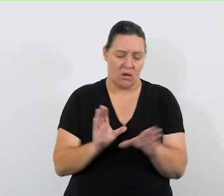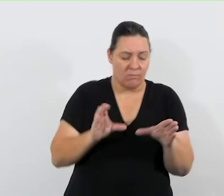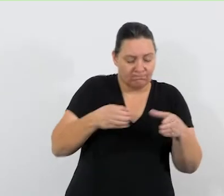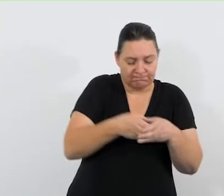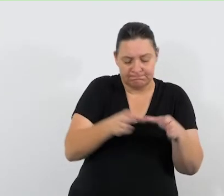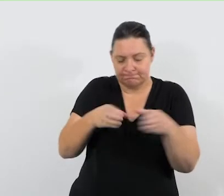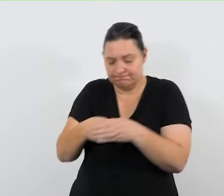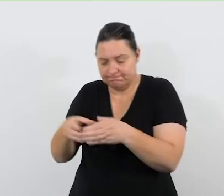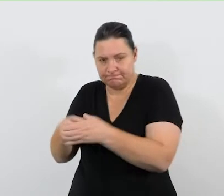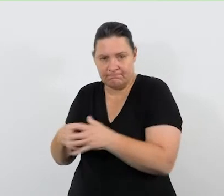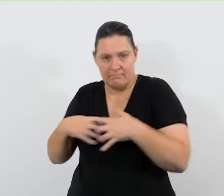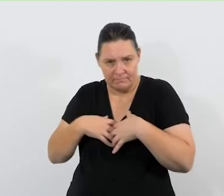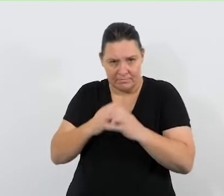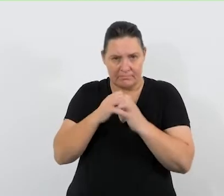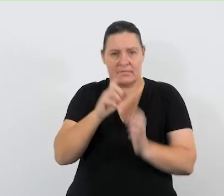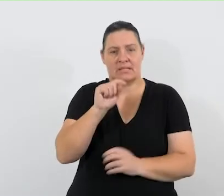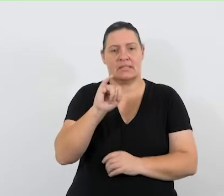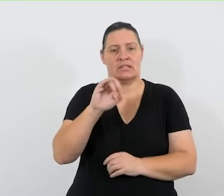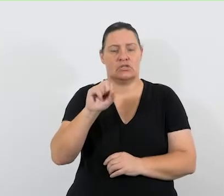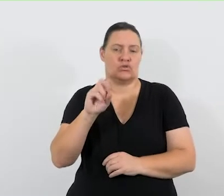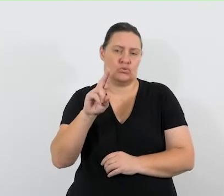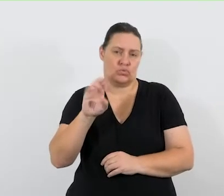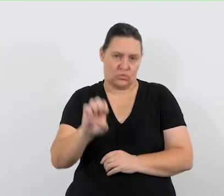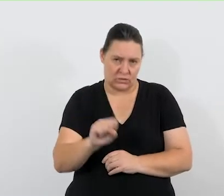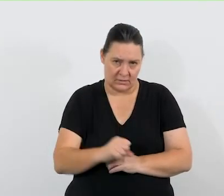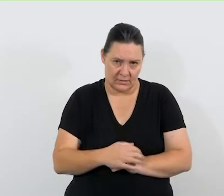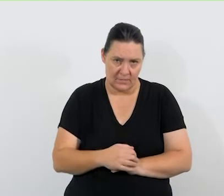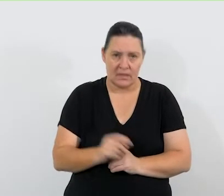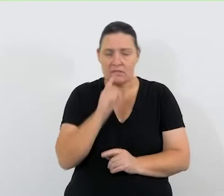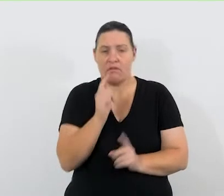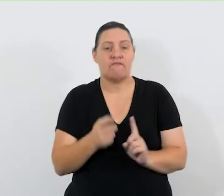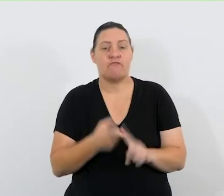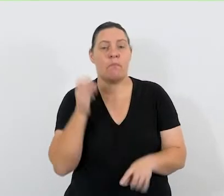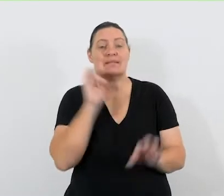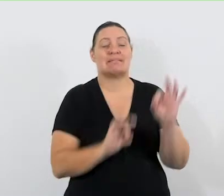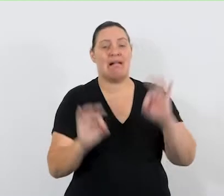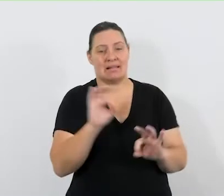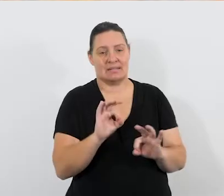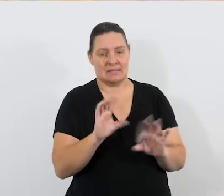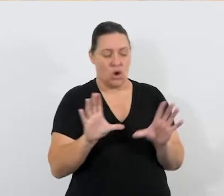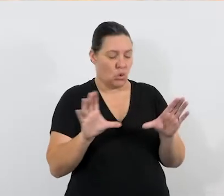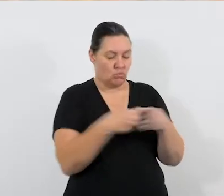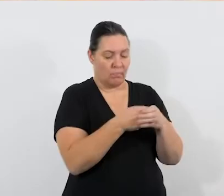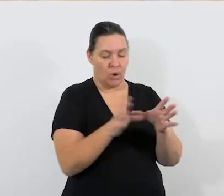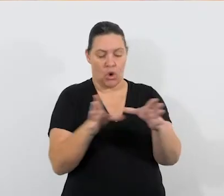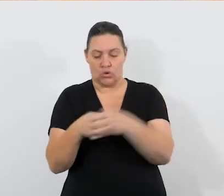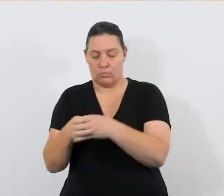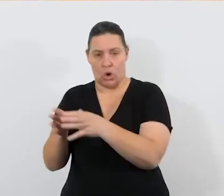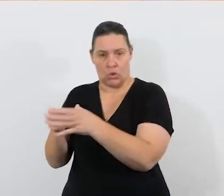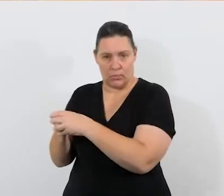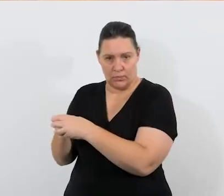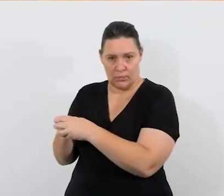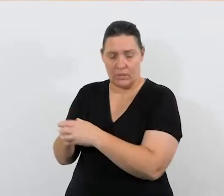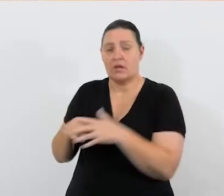function group together to form tissues. So tissues come from cells that have been